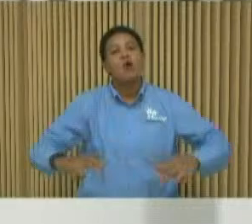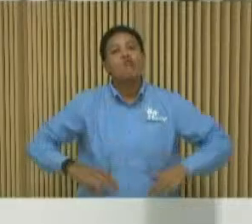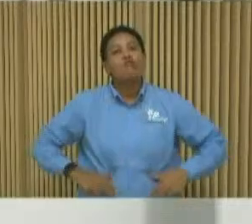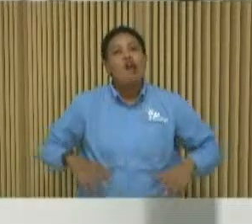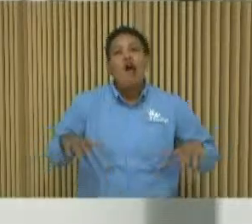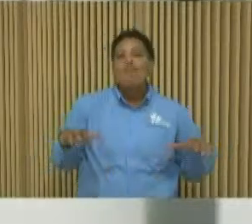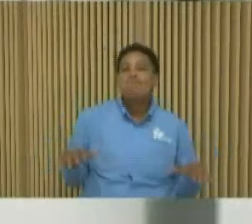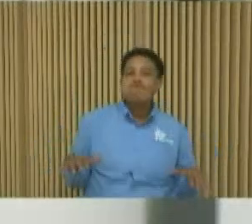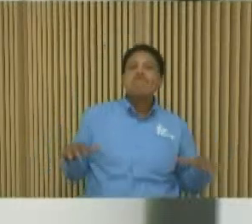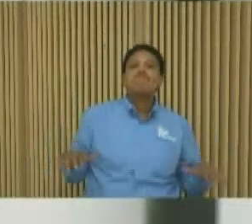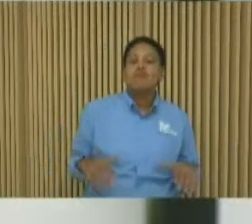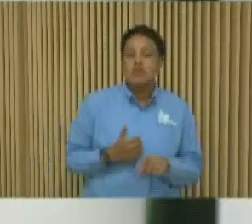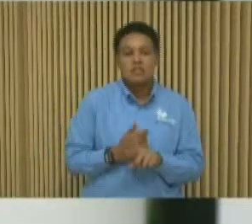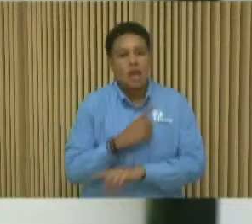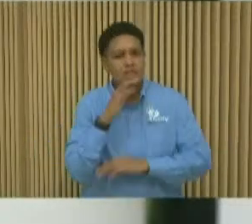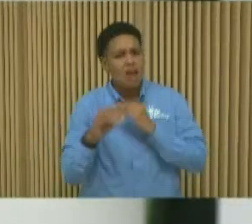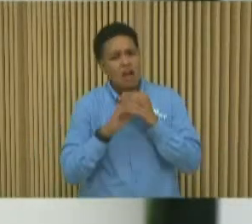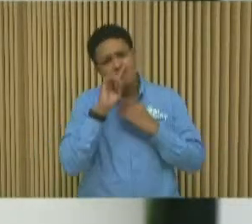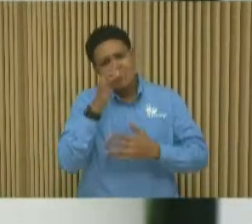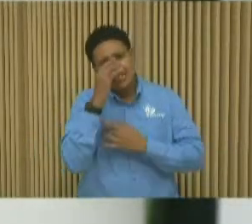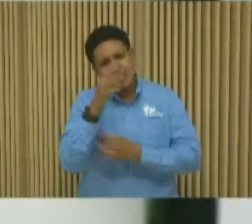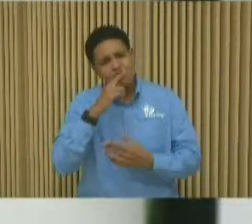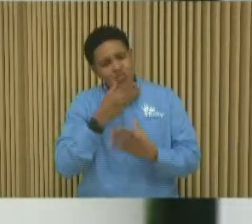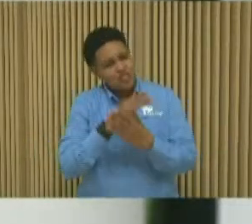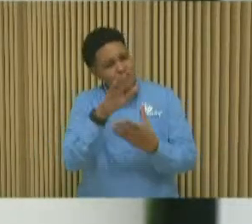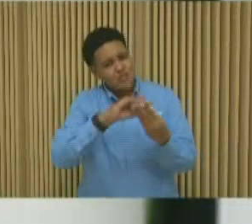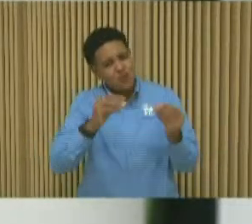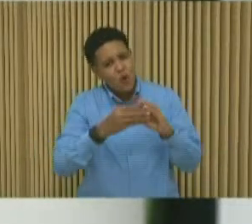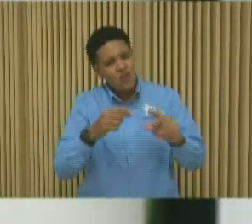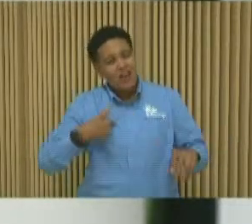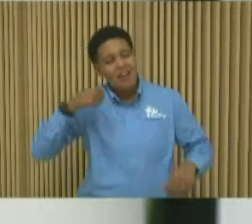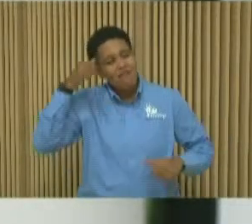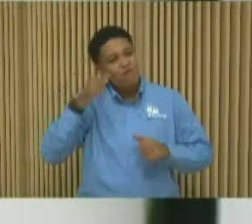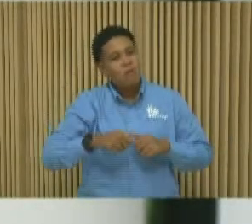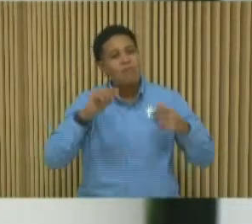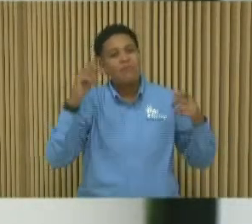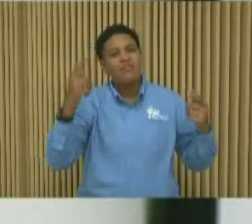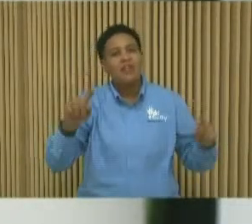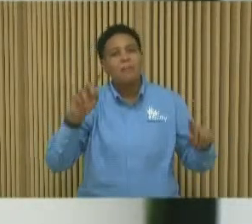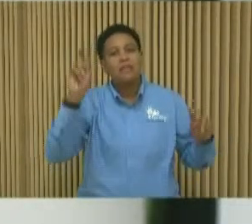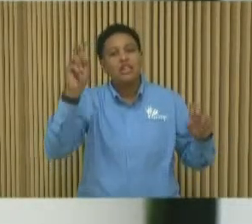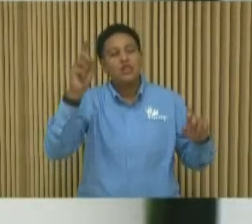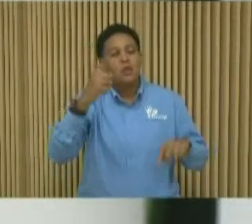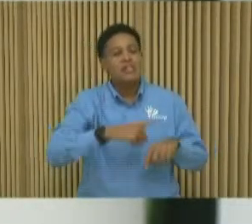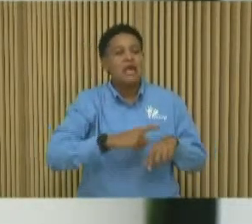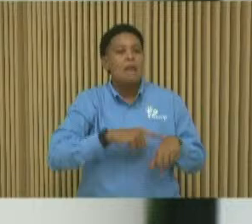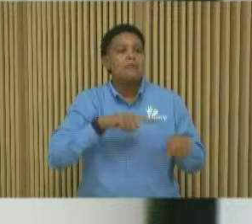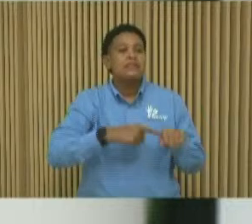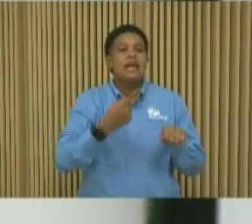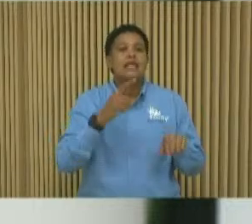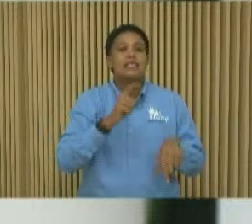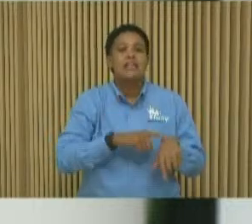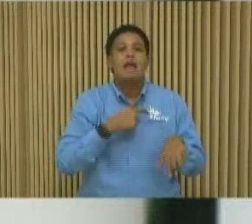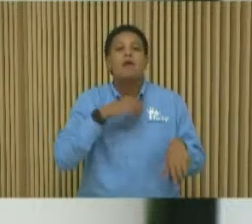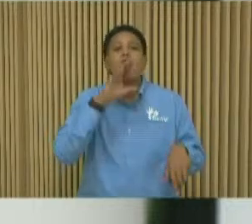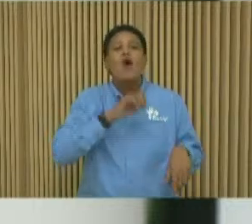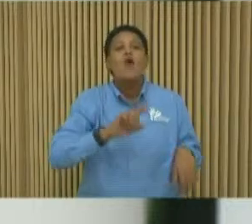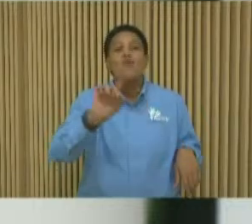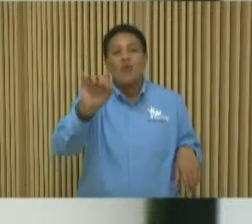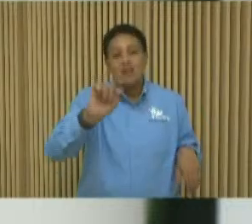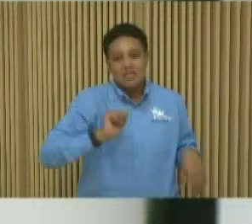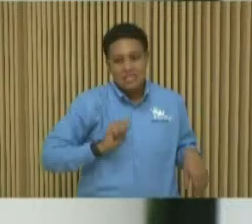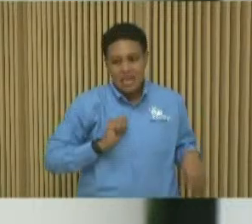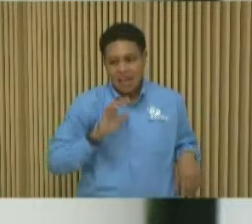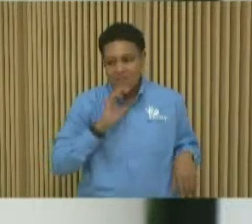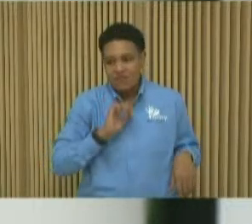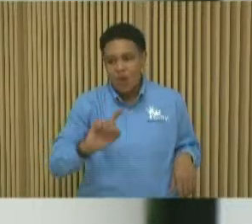that you shared that story, Ms. Palmer, because I remember I had a matter once that actually started when I was 1. When